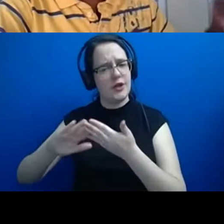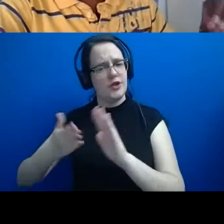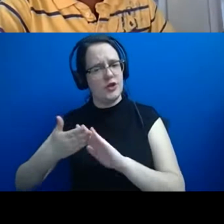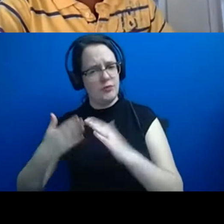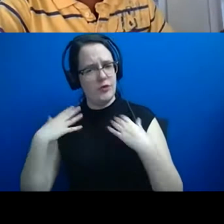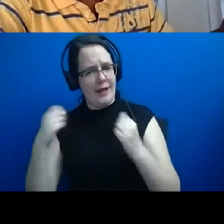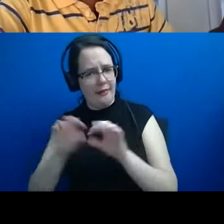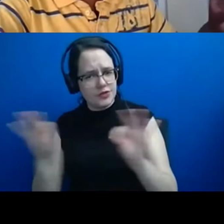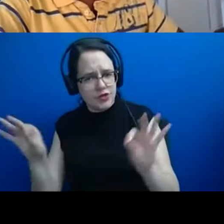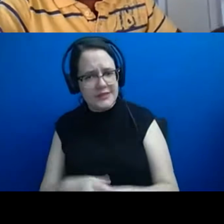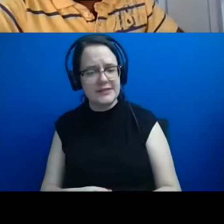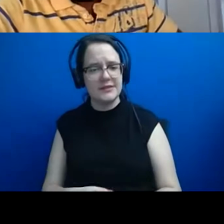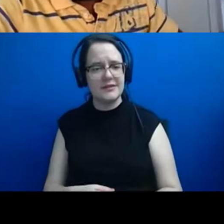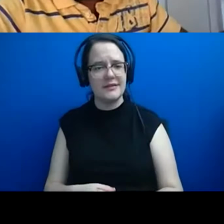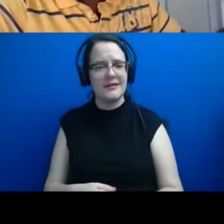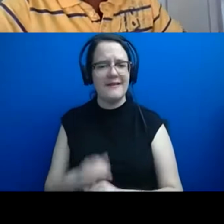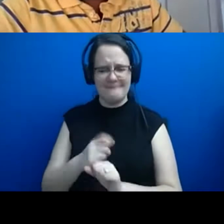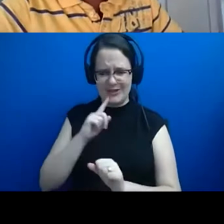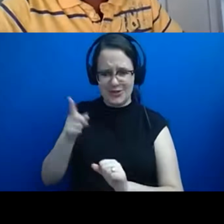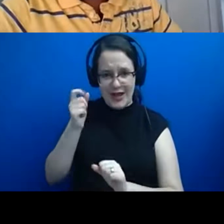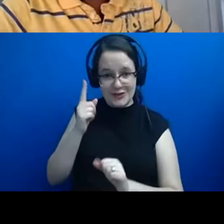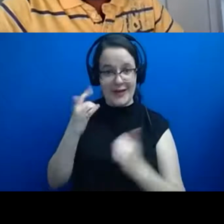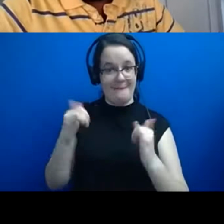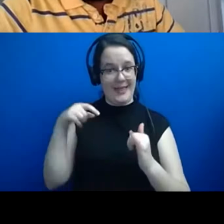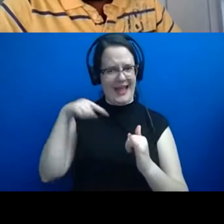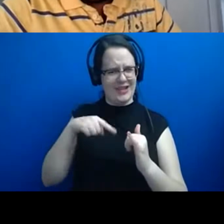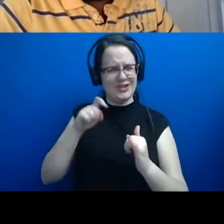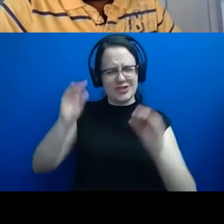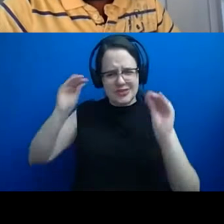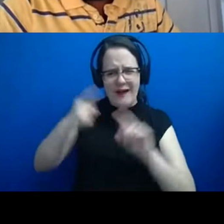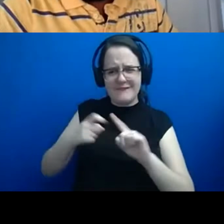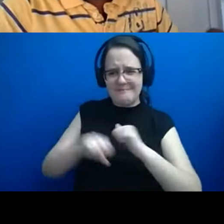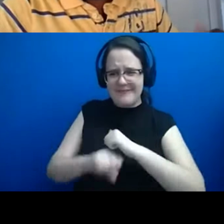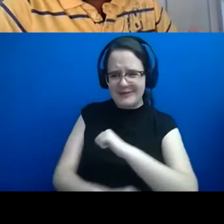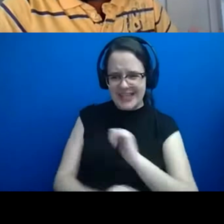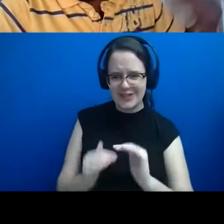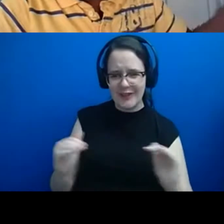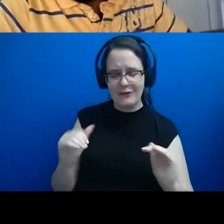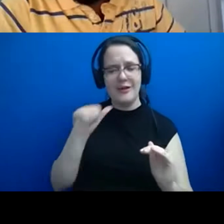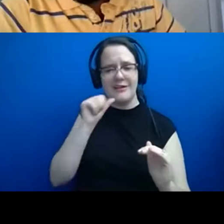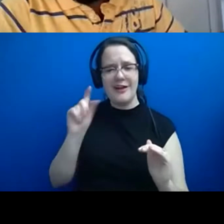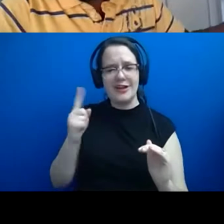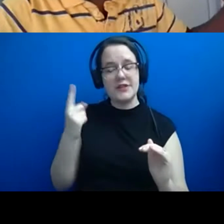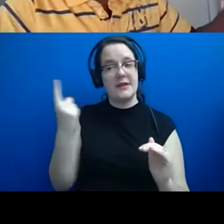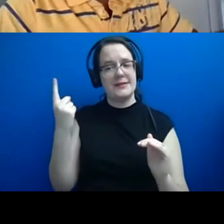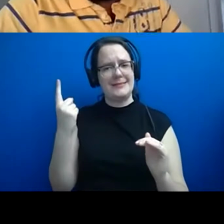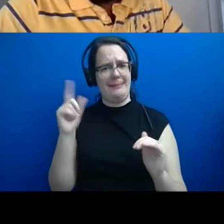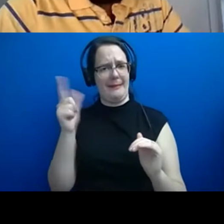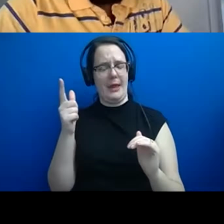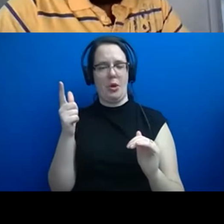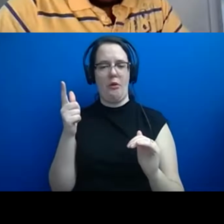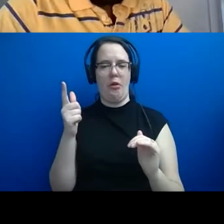like not only play should be something that is being taught from the foundation level, not just as something that's added on